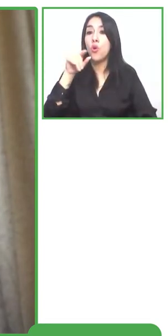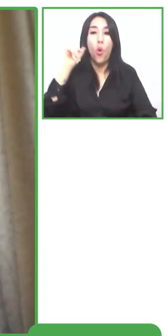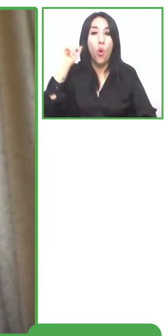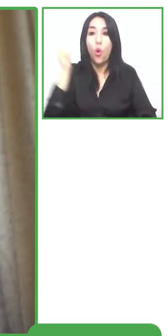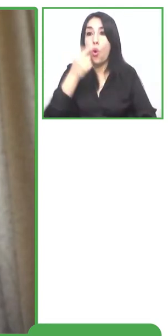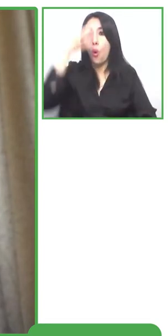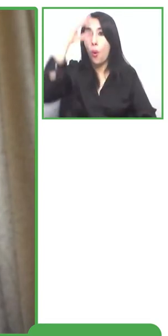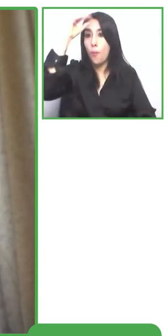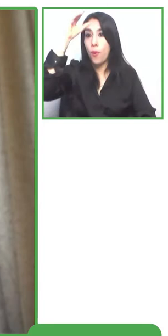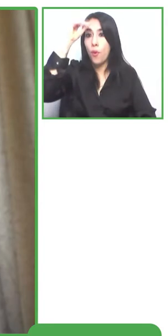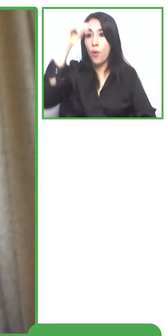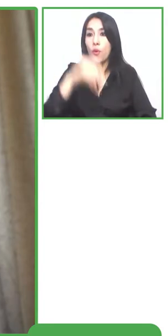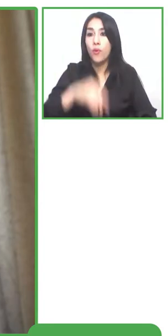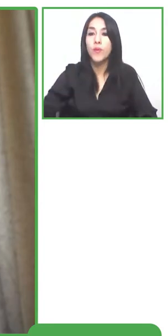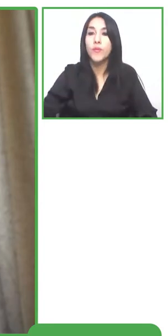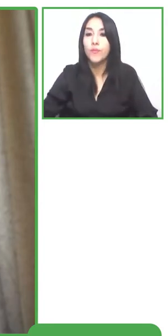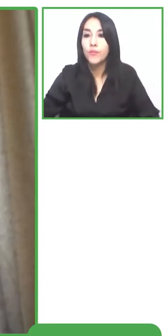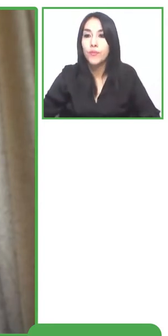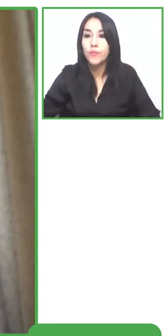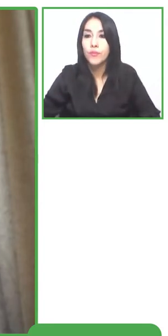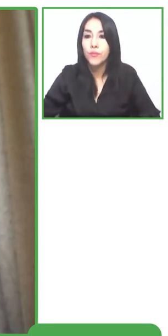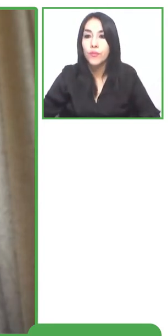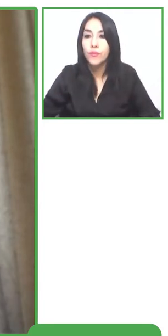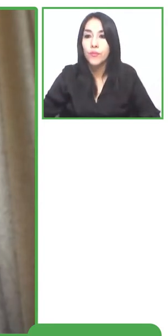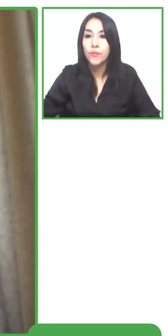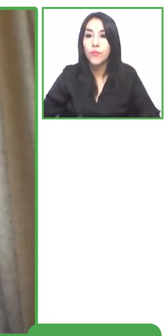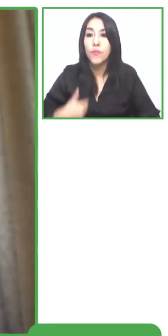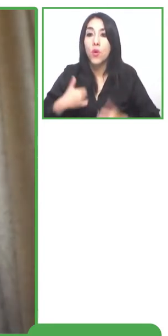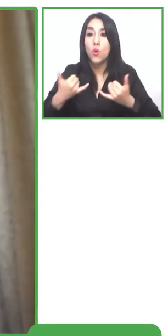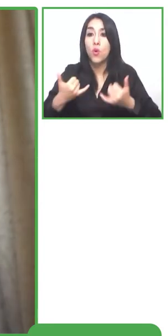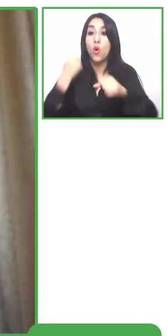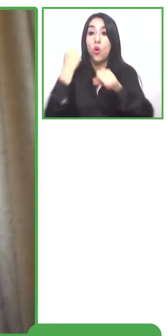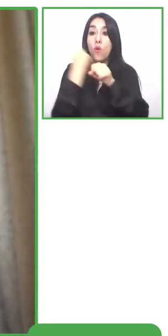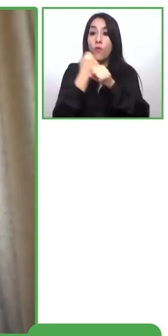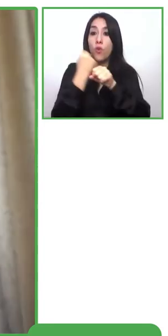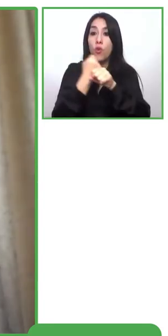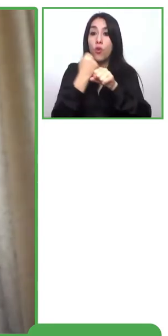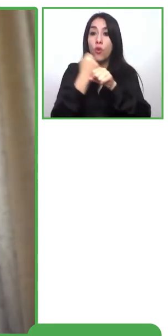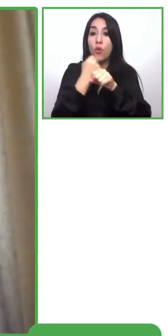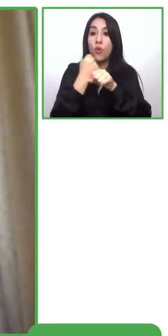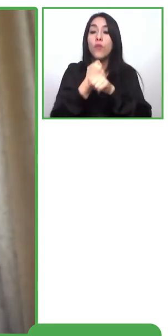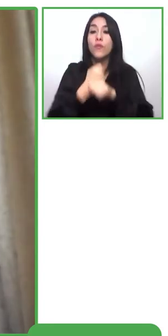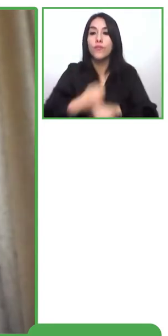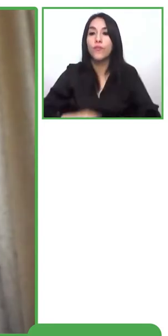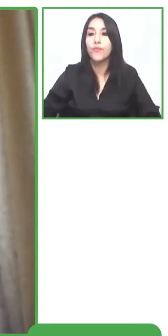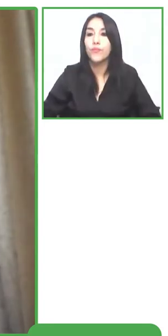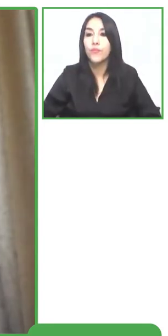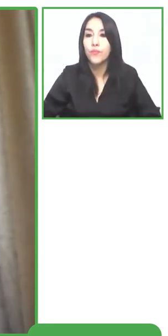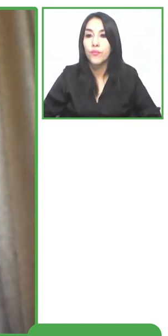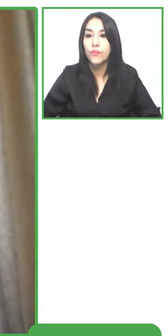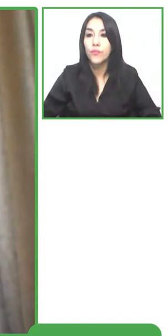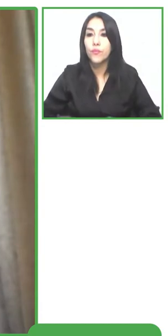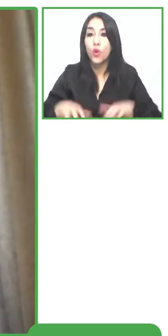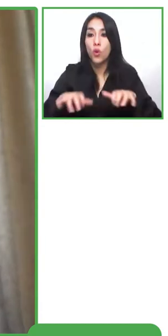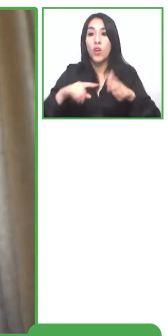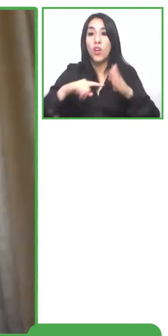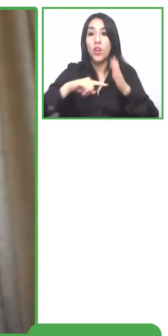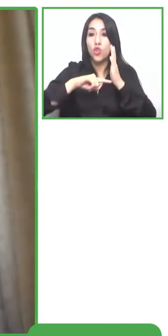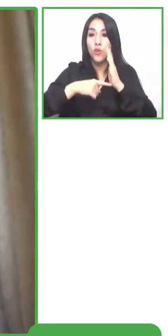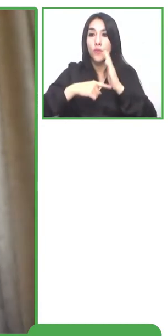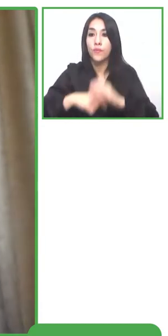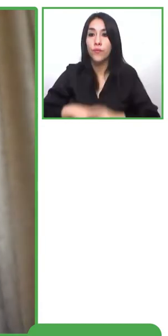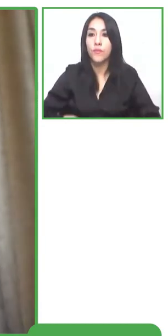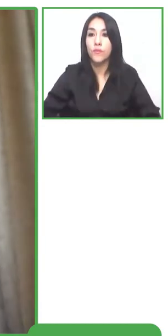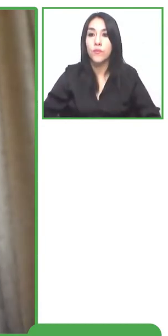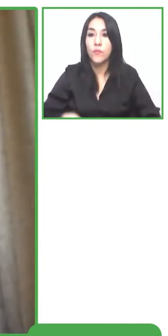Currently, I'm working as an official of the Technical Secretariat of Toda Una Vida Plan. As you know,